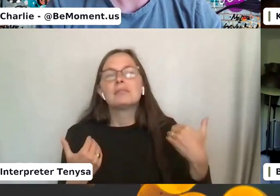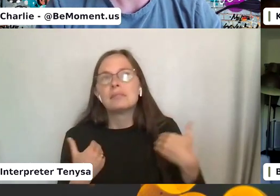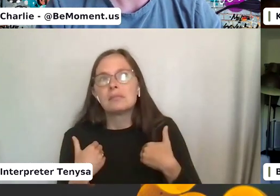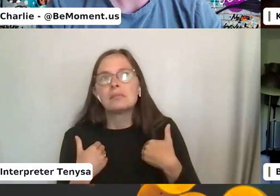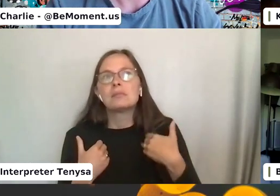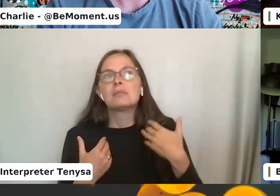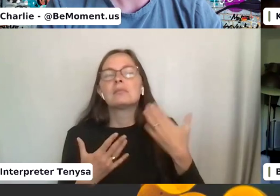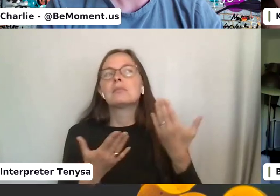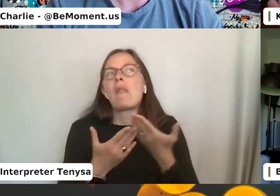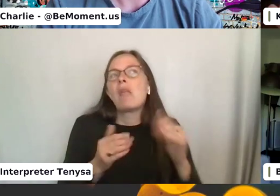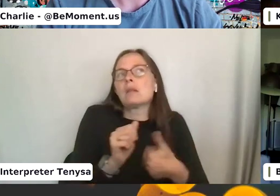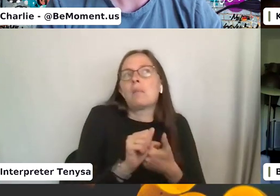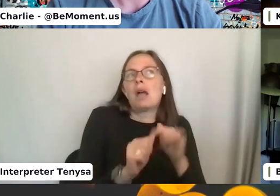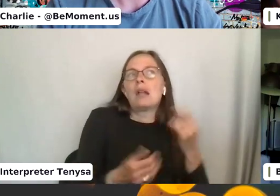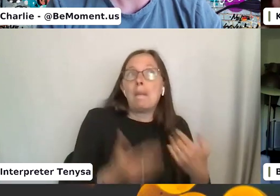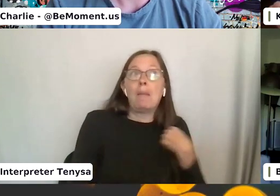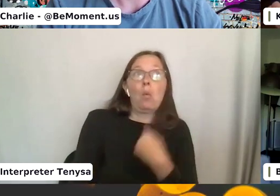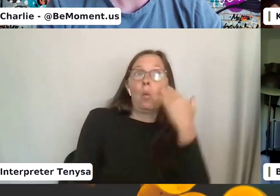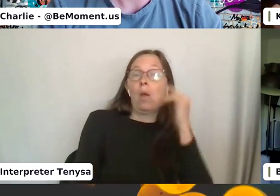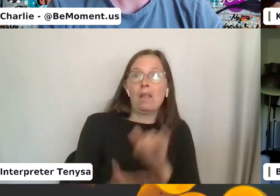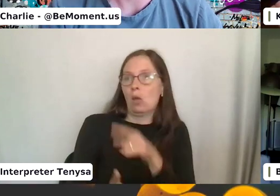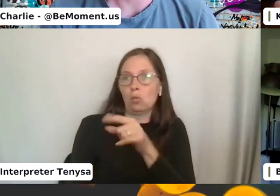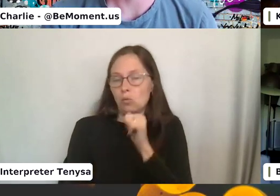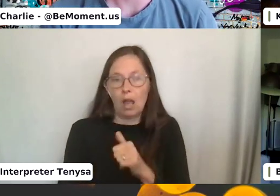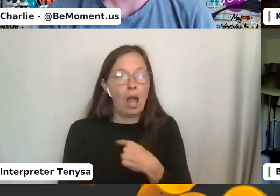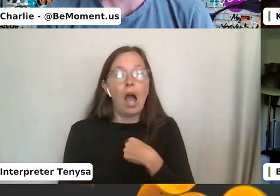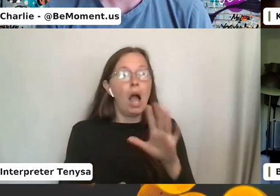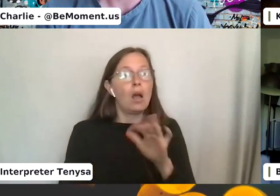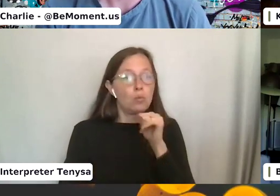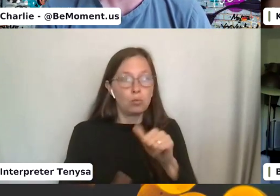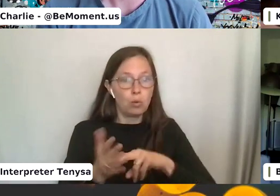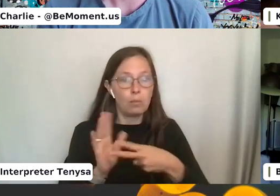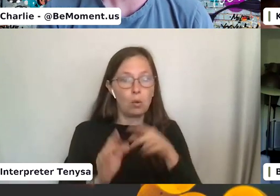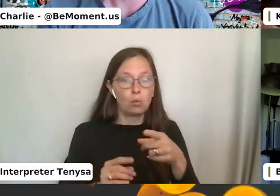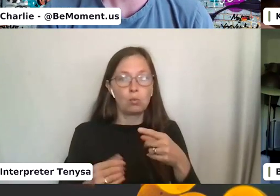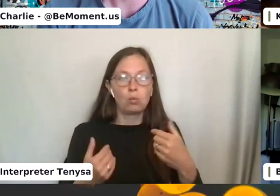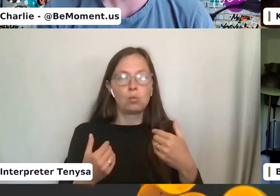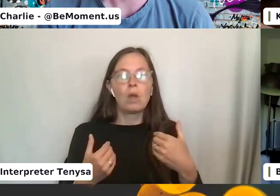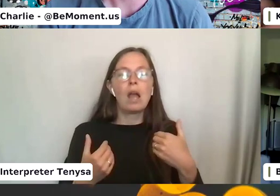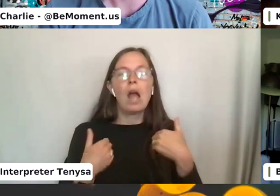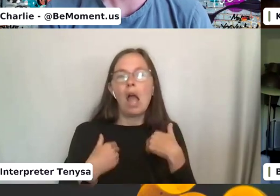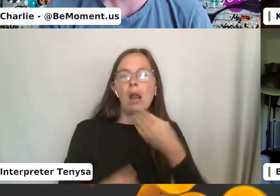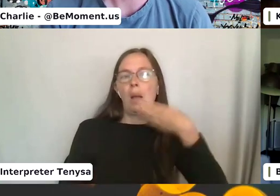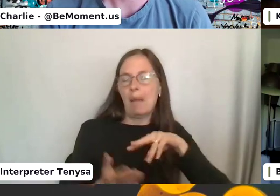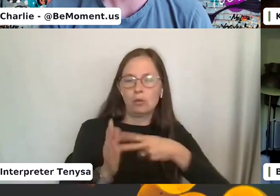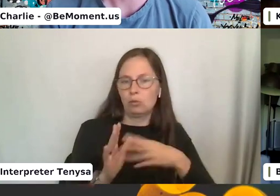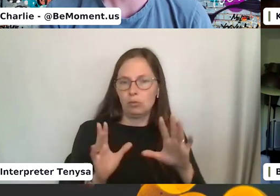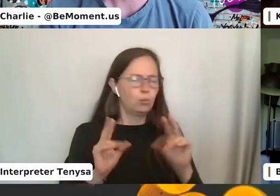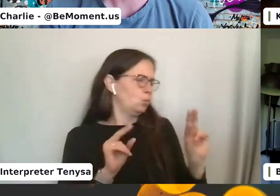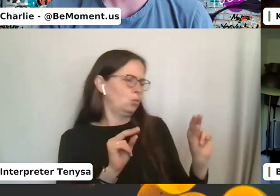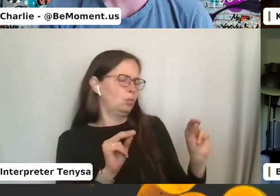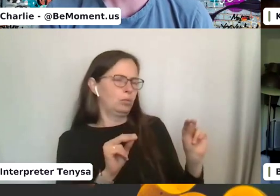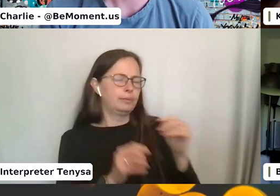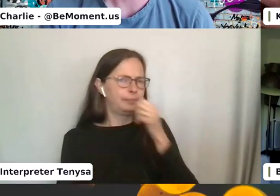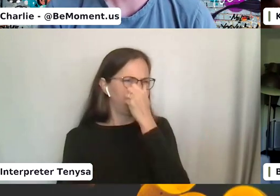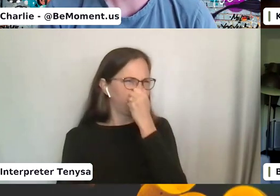aware of that you might not be. I was not in any way indicating that you had malevolent intentions. No. I